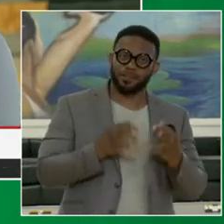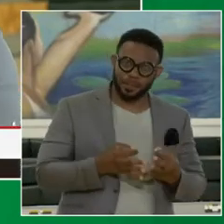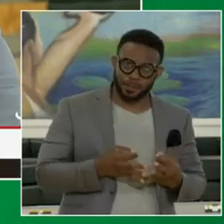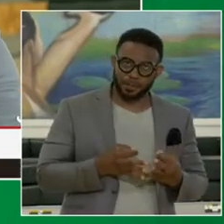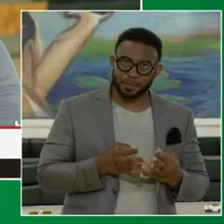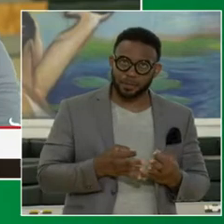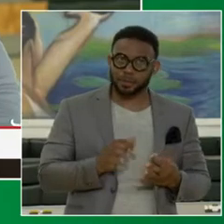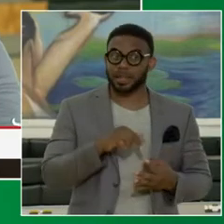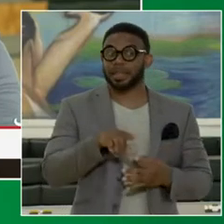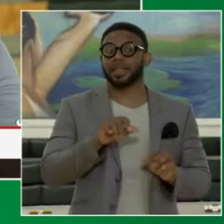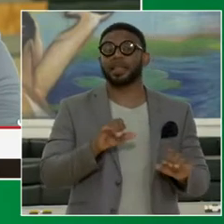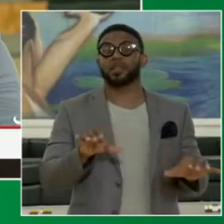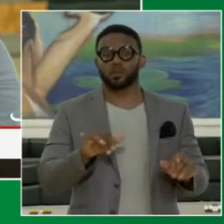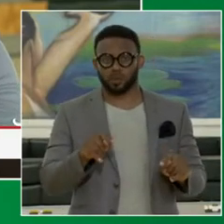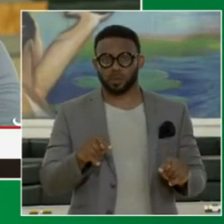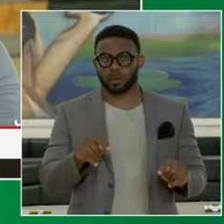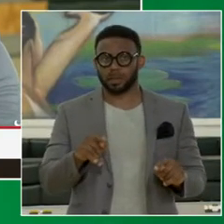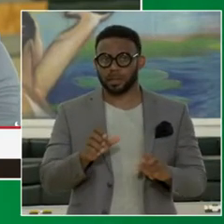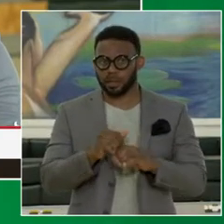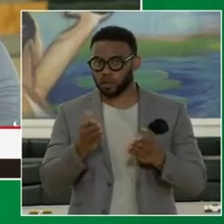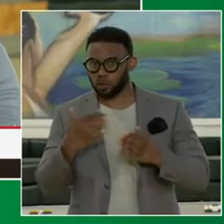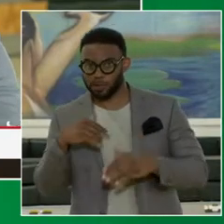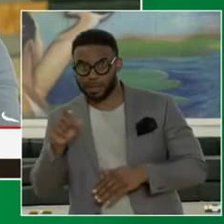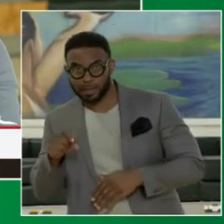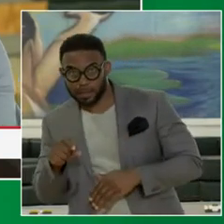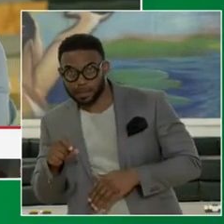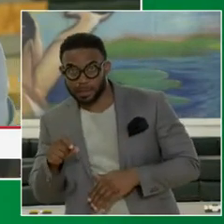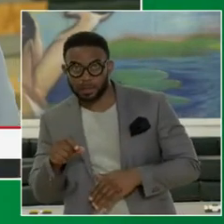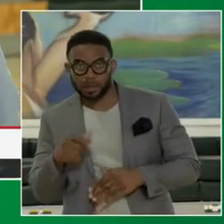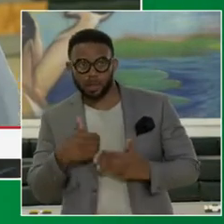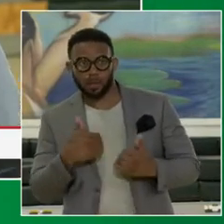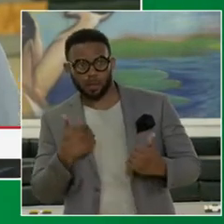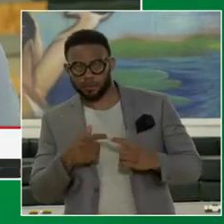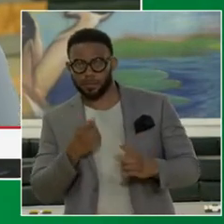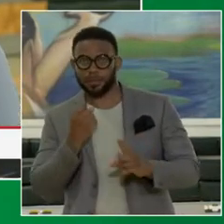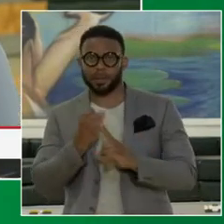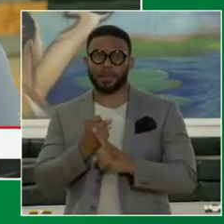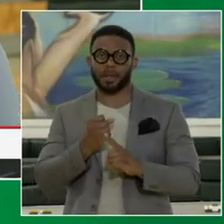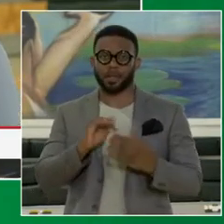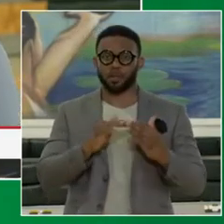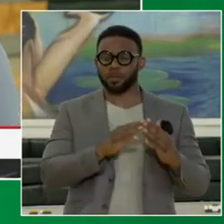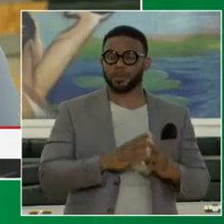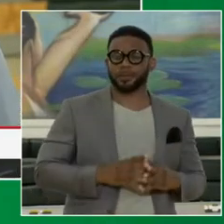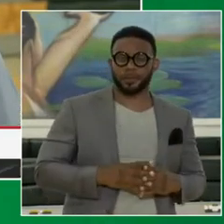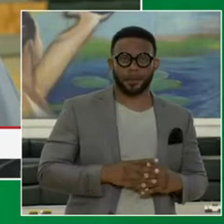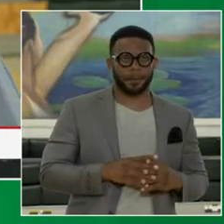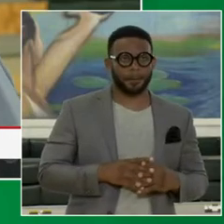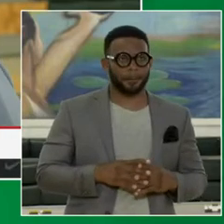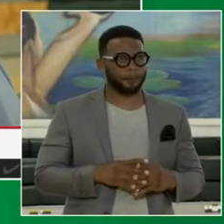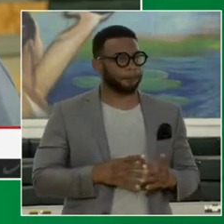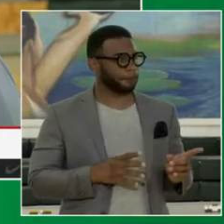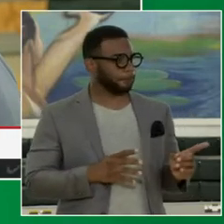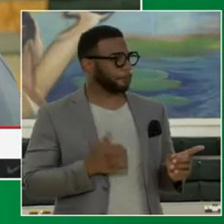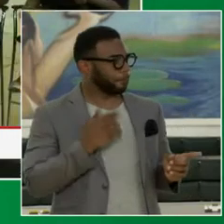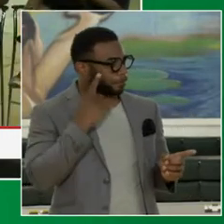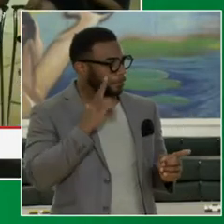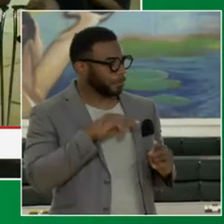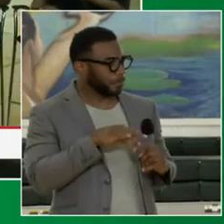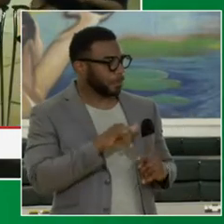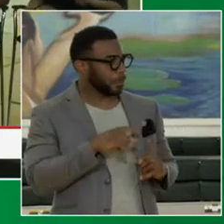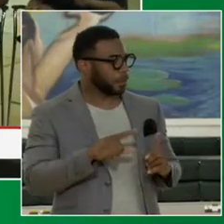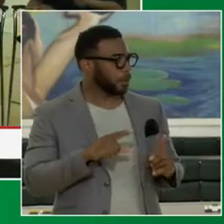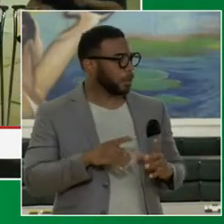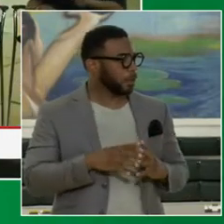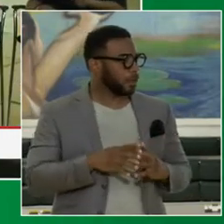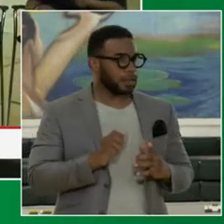families so that they can get the services that they need away from the impacted community. I know you have a lot of questions to ask, but